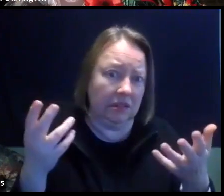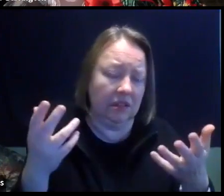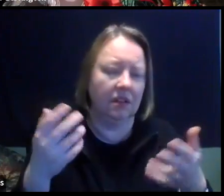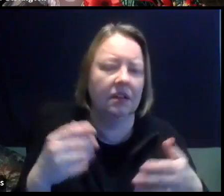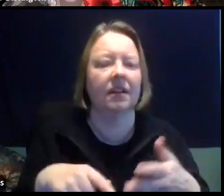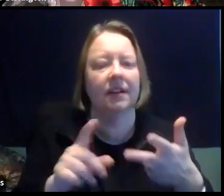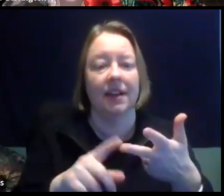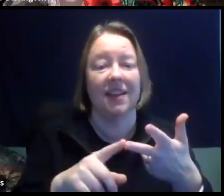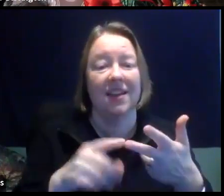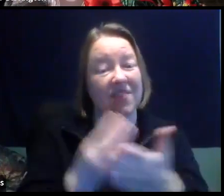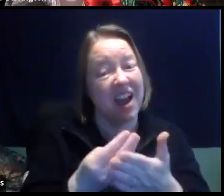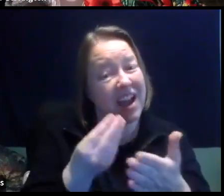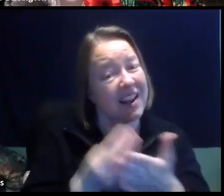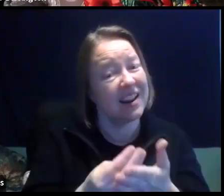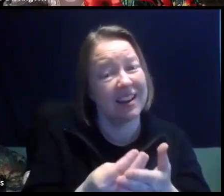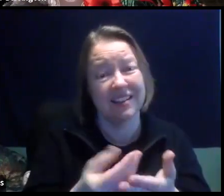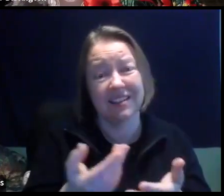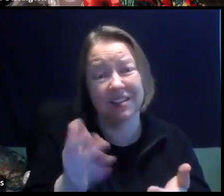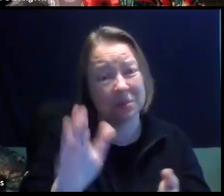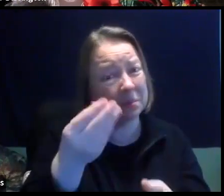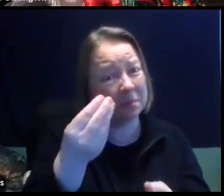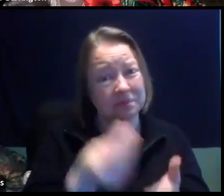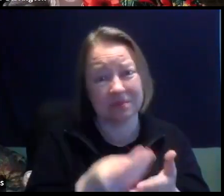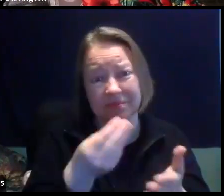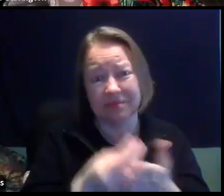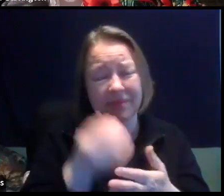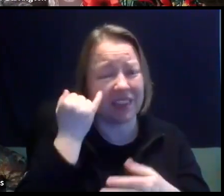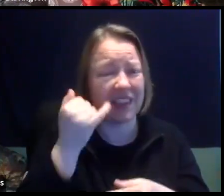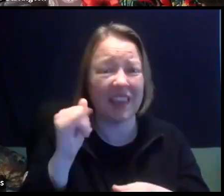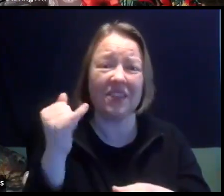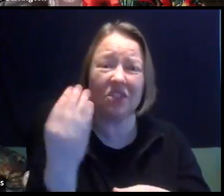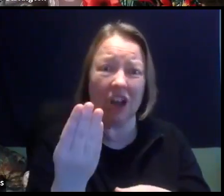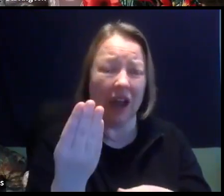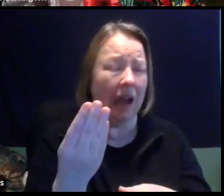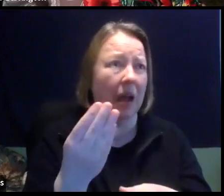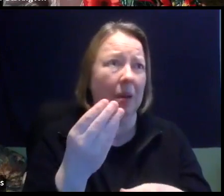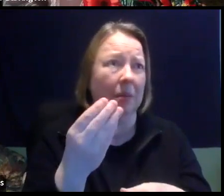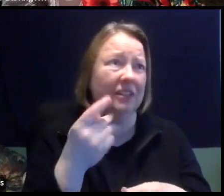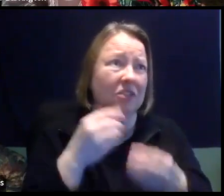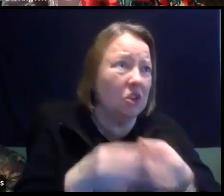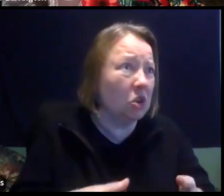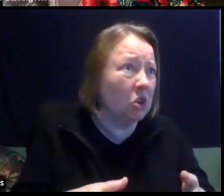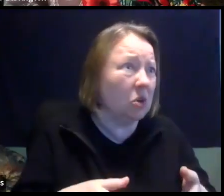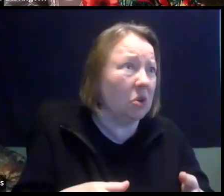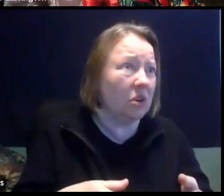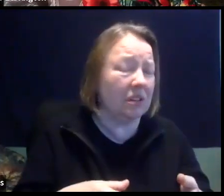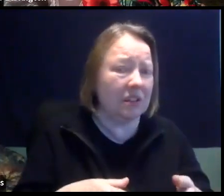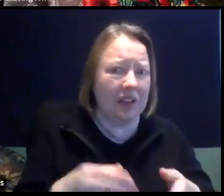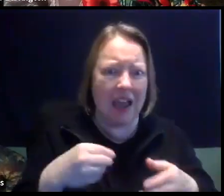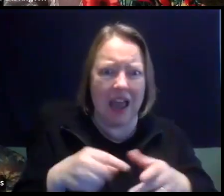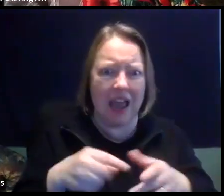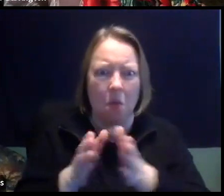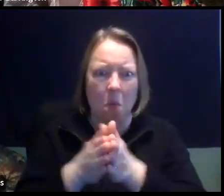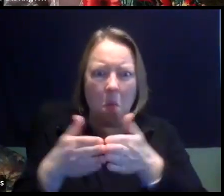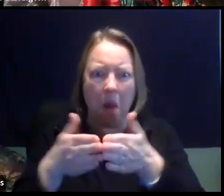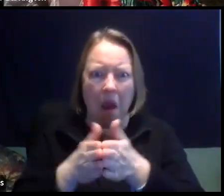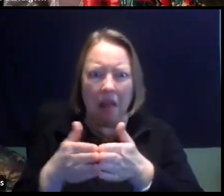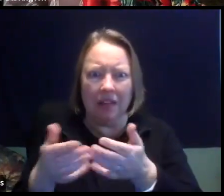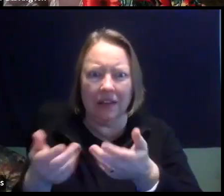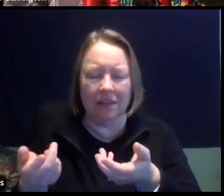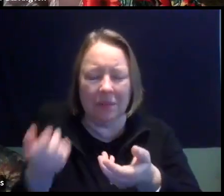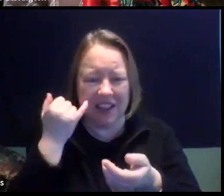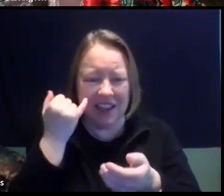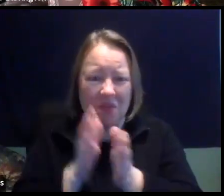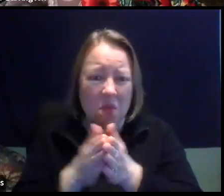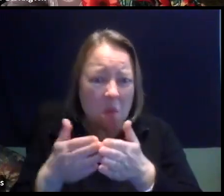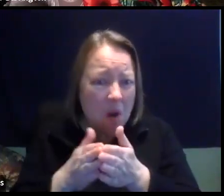personal finances. If your job is in jeopardy, well, so is your wallet. And if your wallet and your job are in jeopardy, it